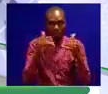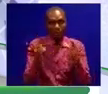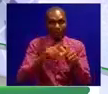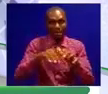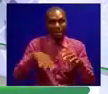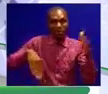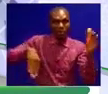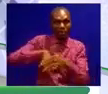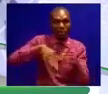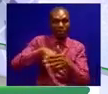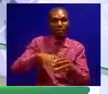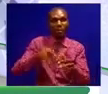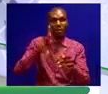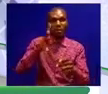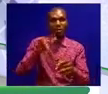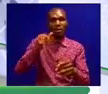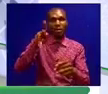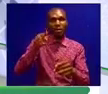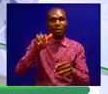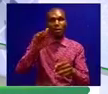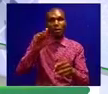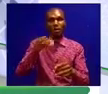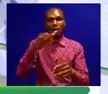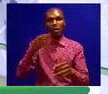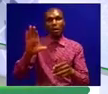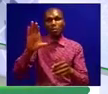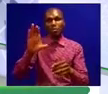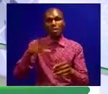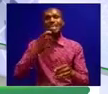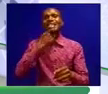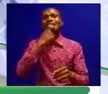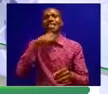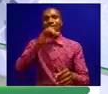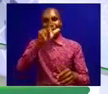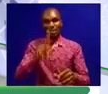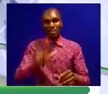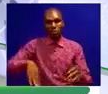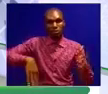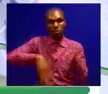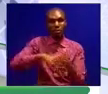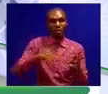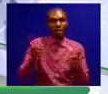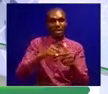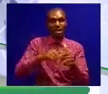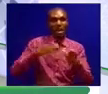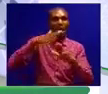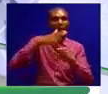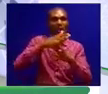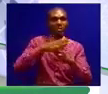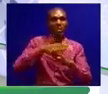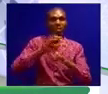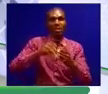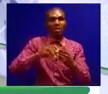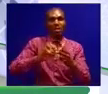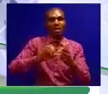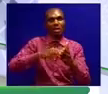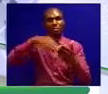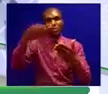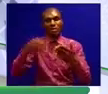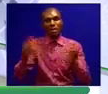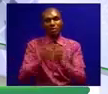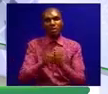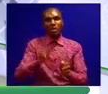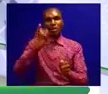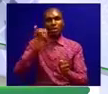gosori ne timu ya Kikao FC asekemeno kia Nyanza Regional League asibate bwana mega yoko nyara goikoru ne timu ya ichuni combined